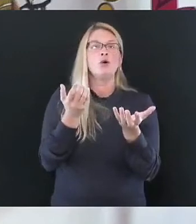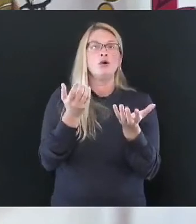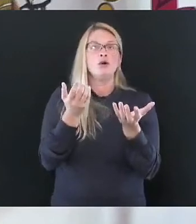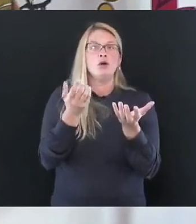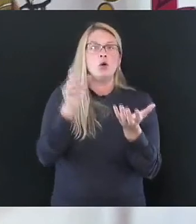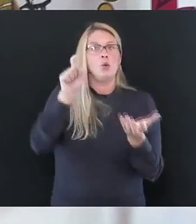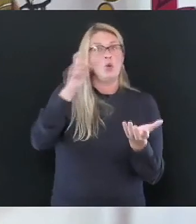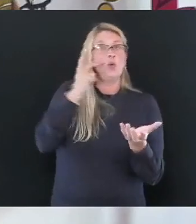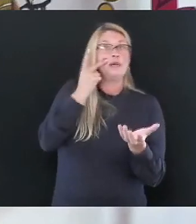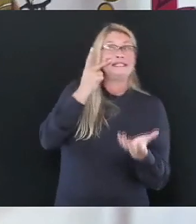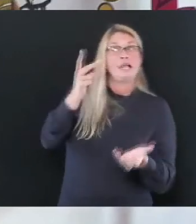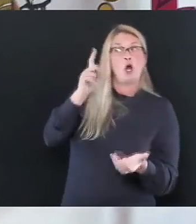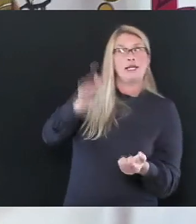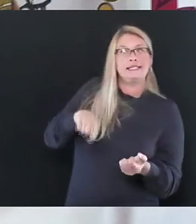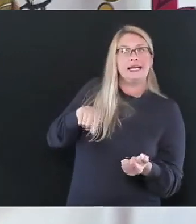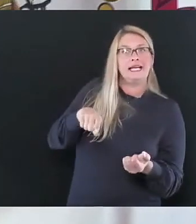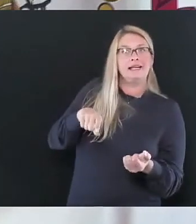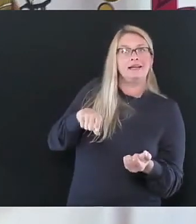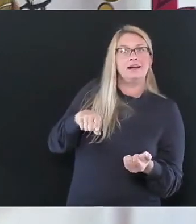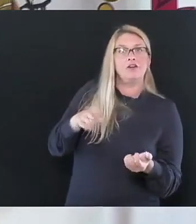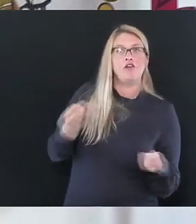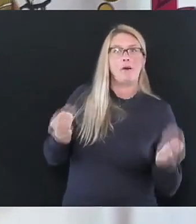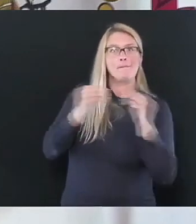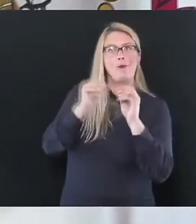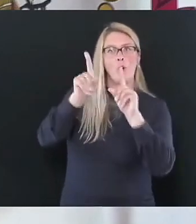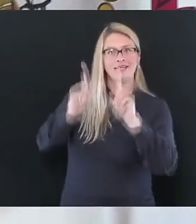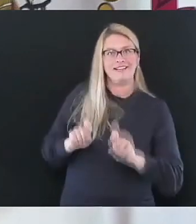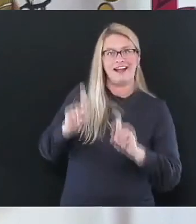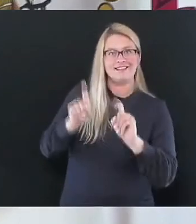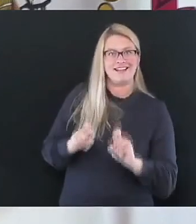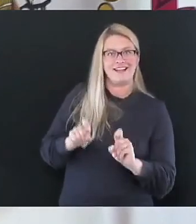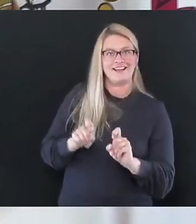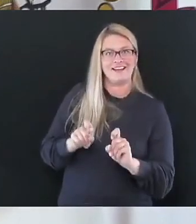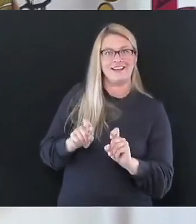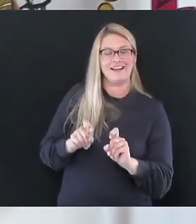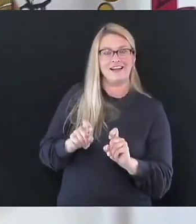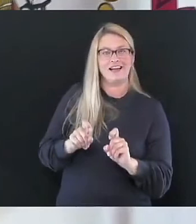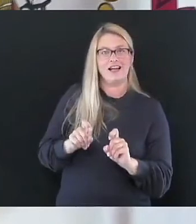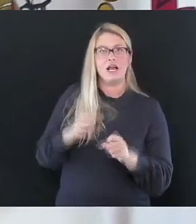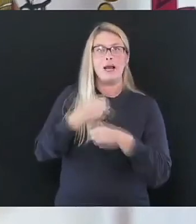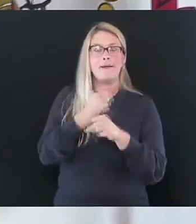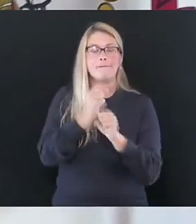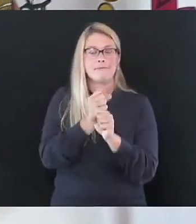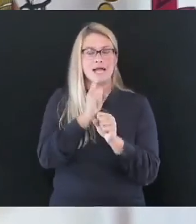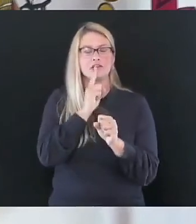a need to do additional testing and to ensure that we had the proper